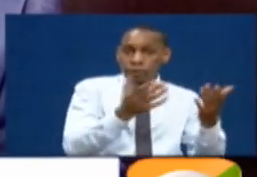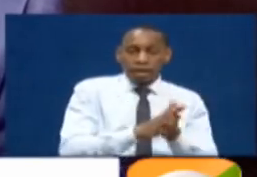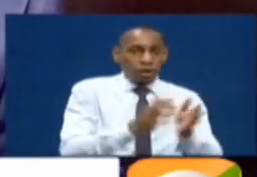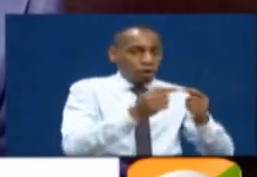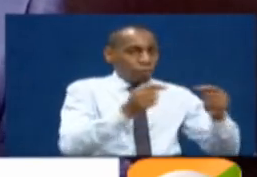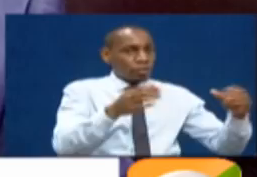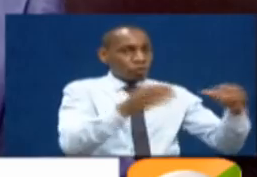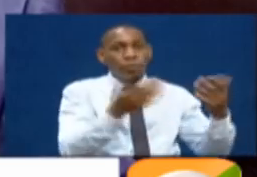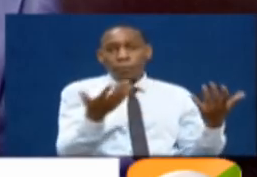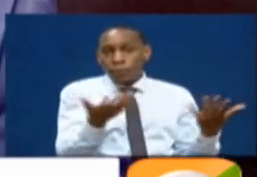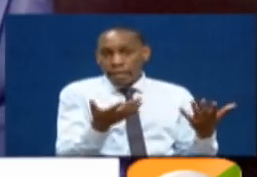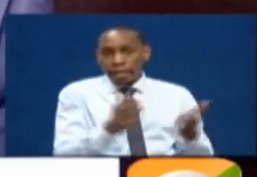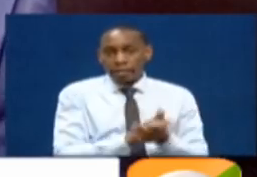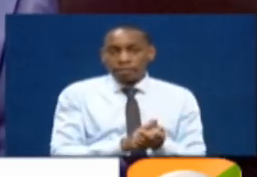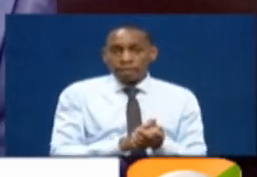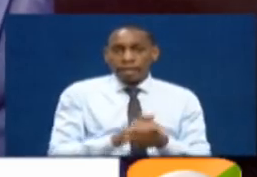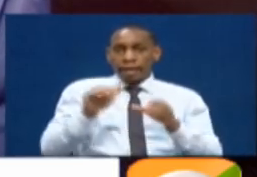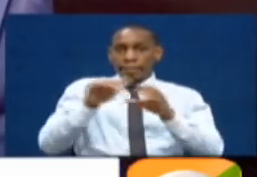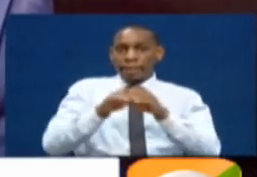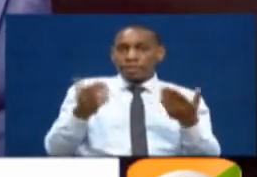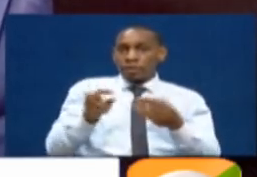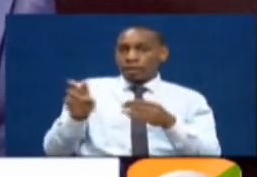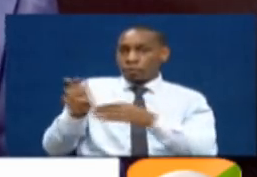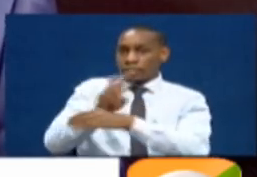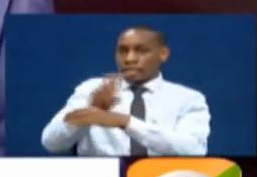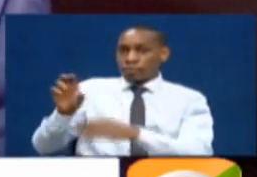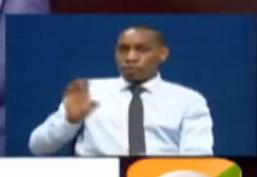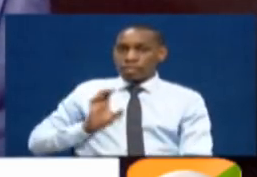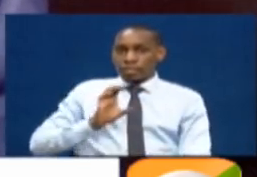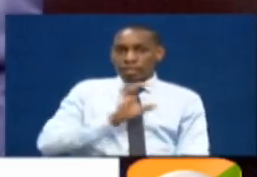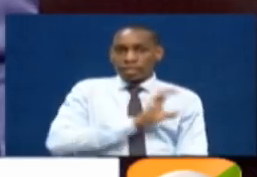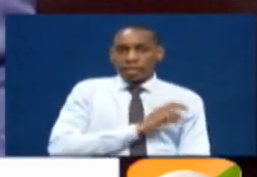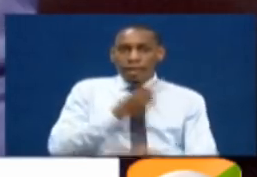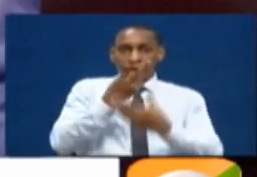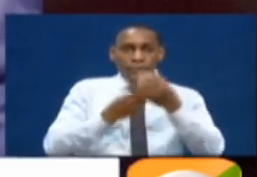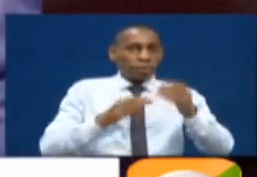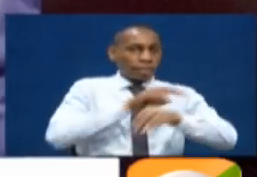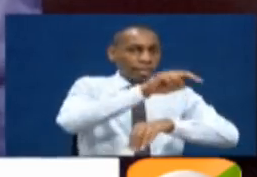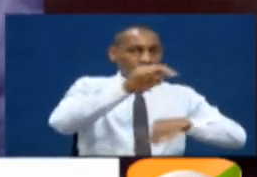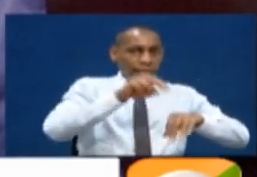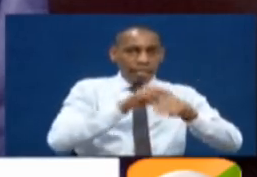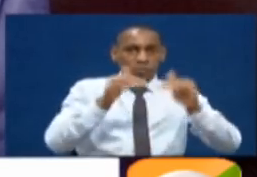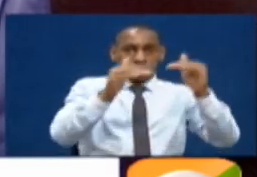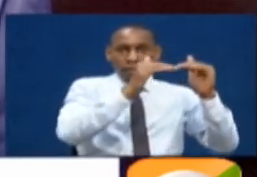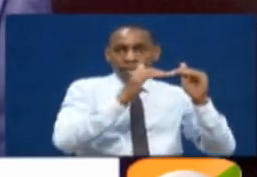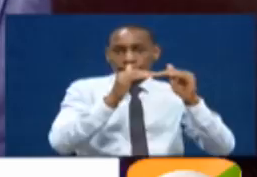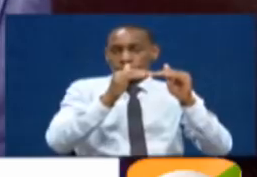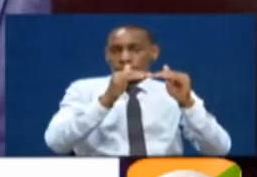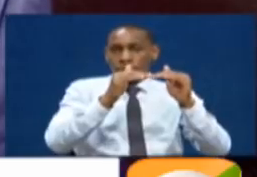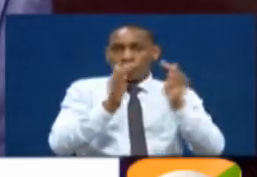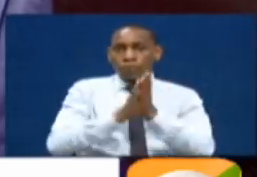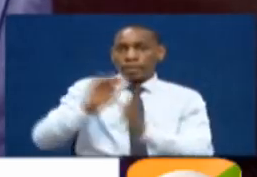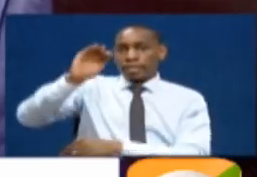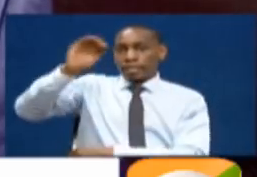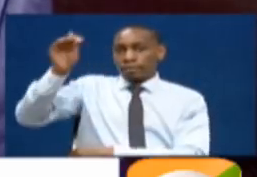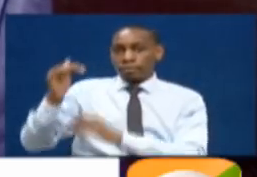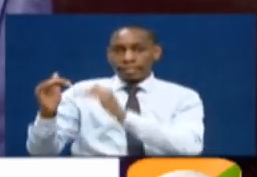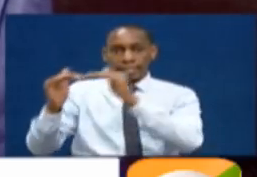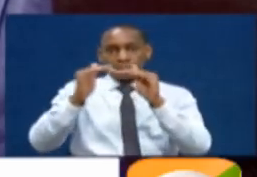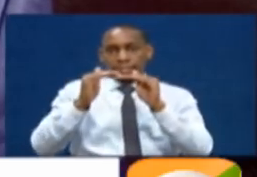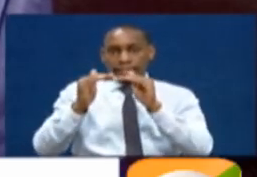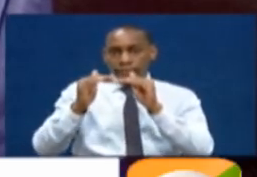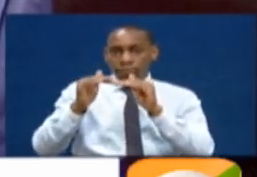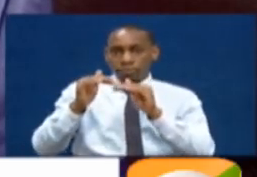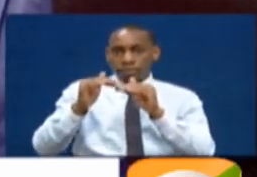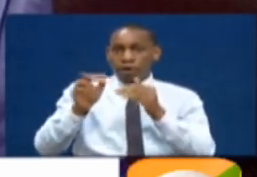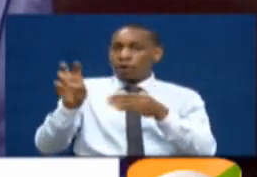position? Where are the members of oversight committees, yeah, both at national level and at county level? Okay. Where is